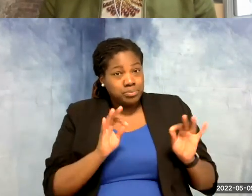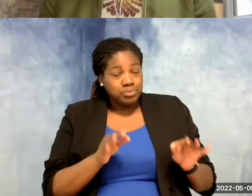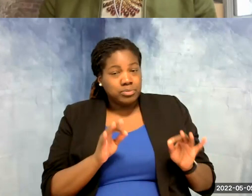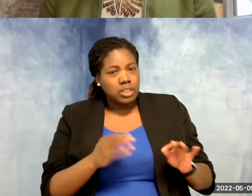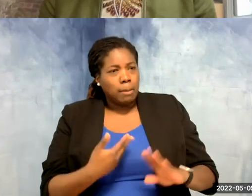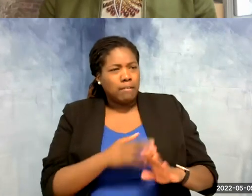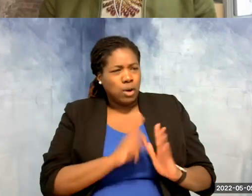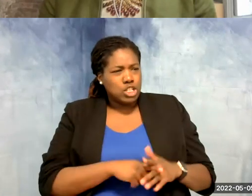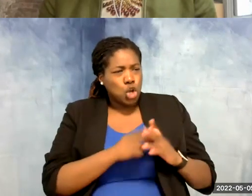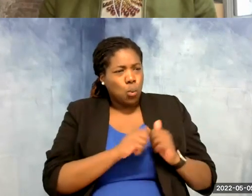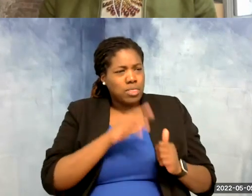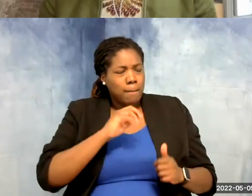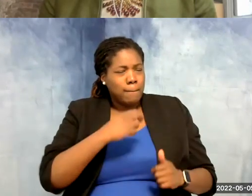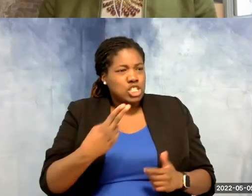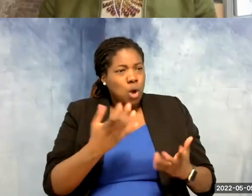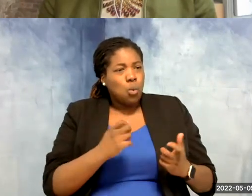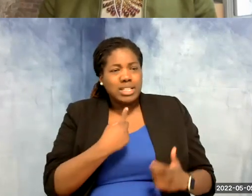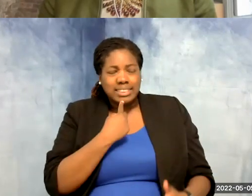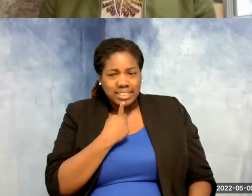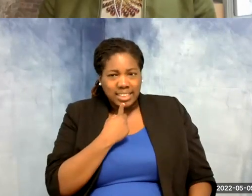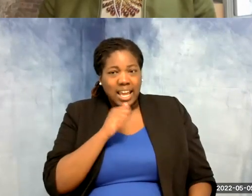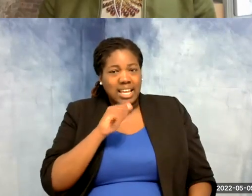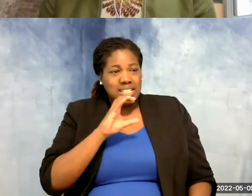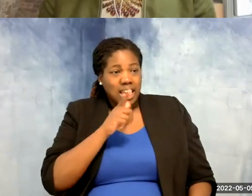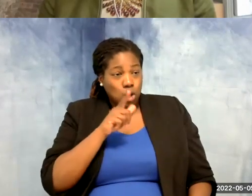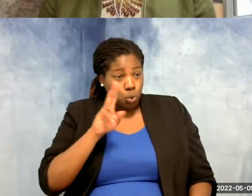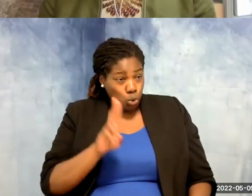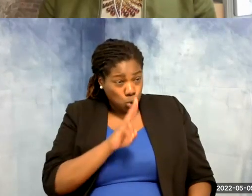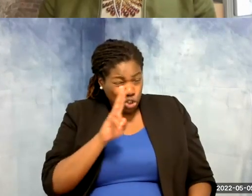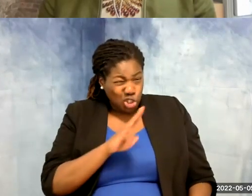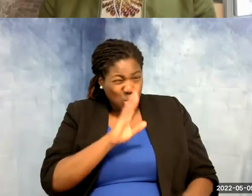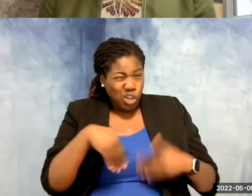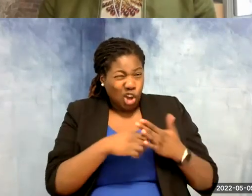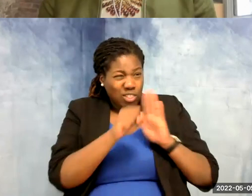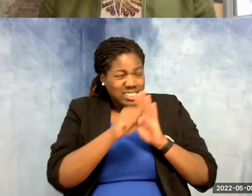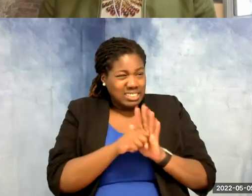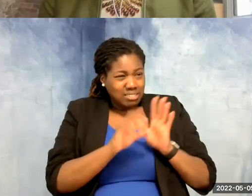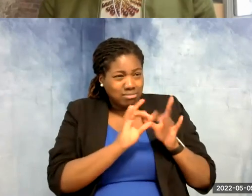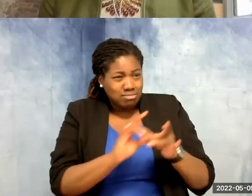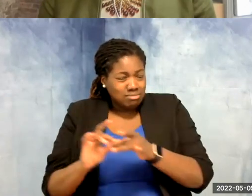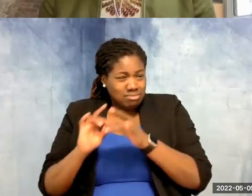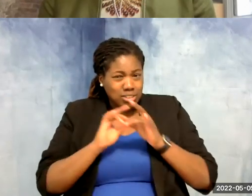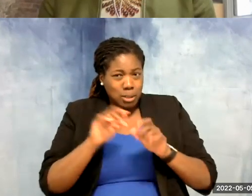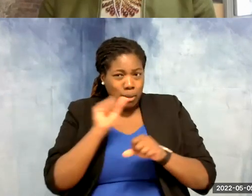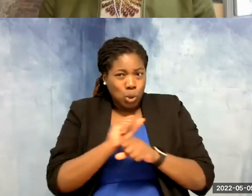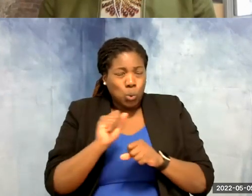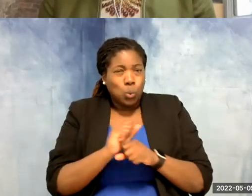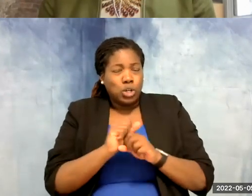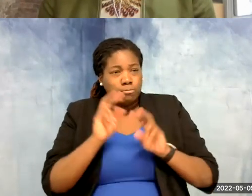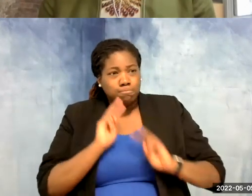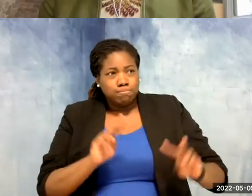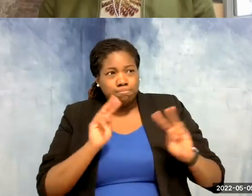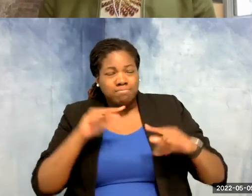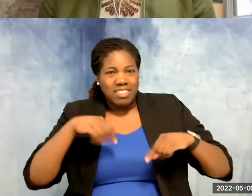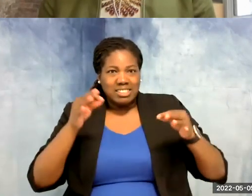Before I get to Michigan, I just wanna start with the fact that the ACLU and all our state affiliates have been working in anticipation of this decision